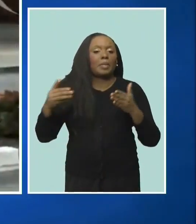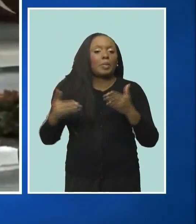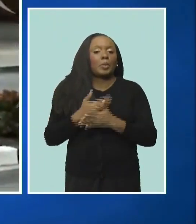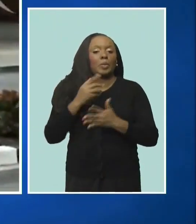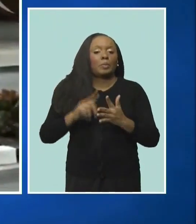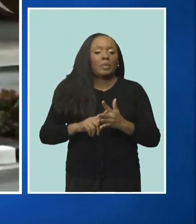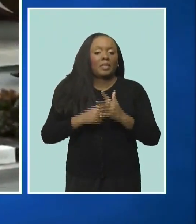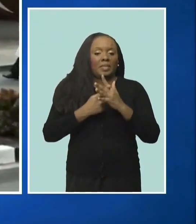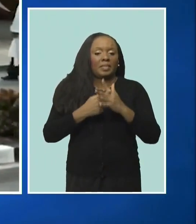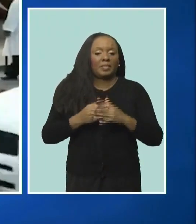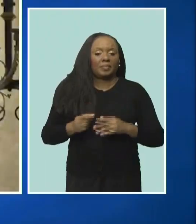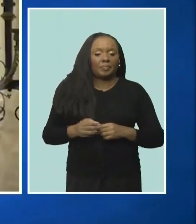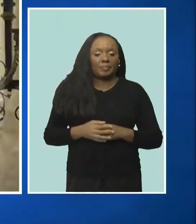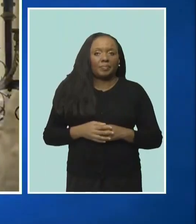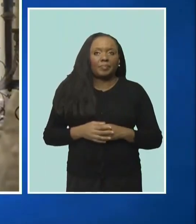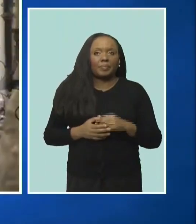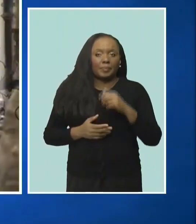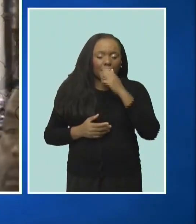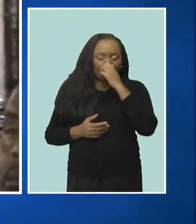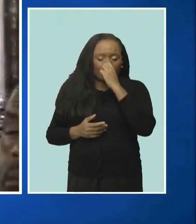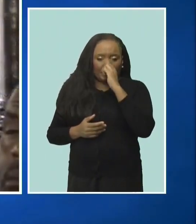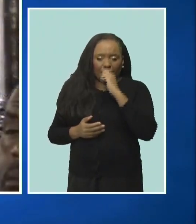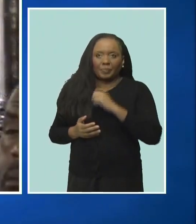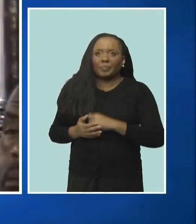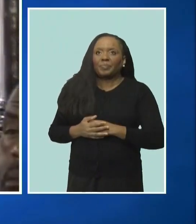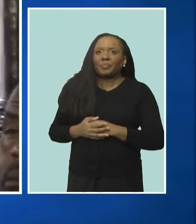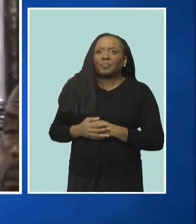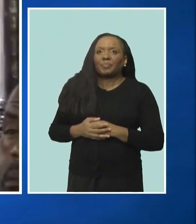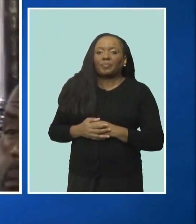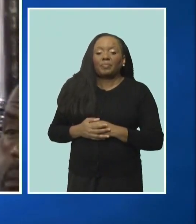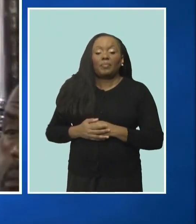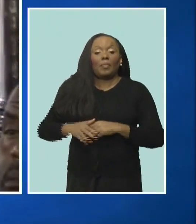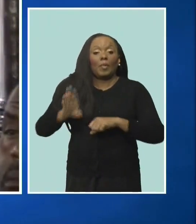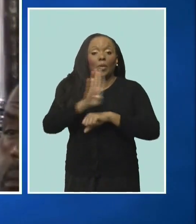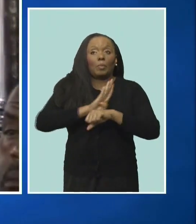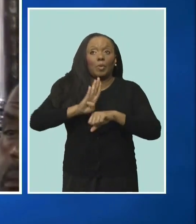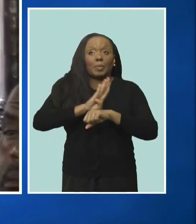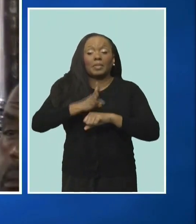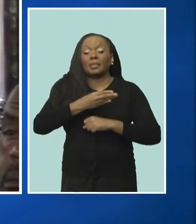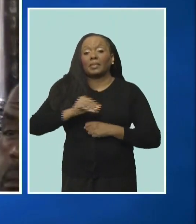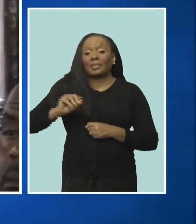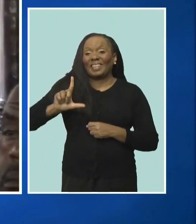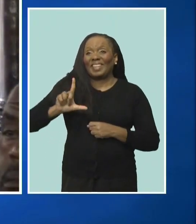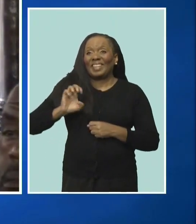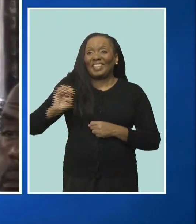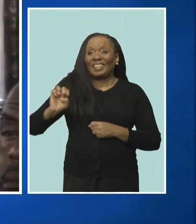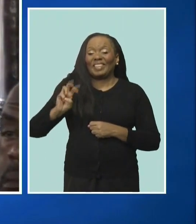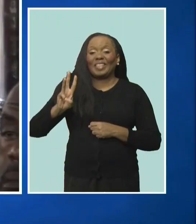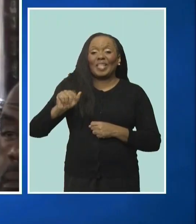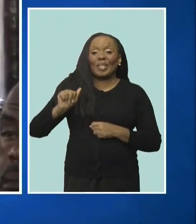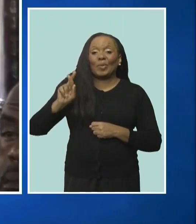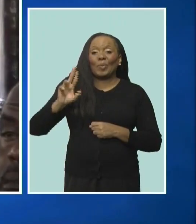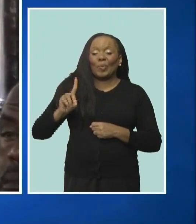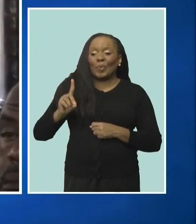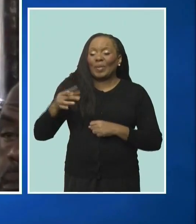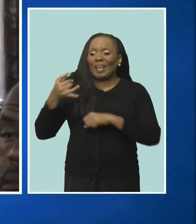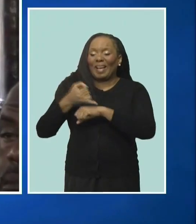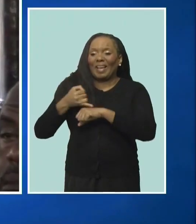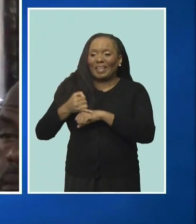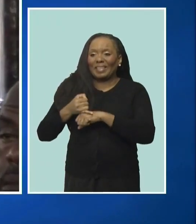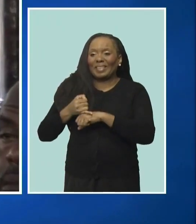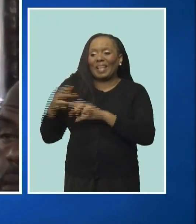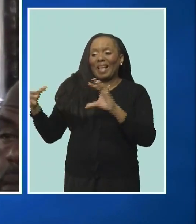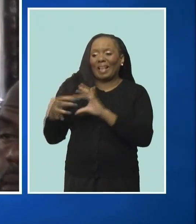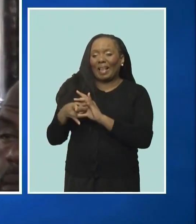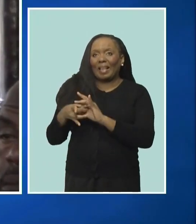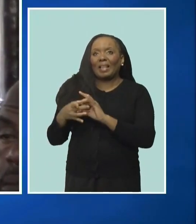In the advent of Barbados and the Leeward Islands becoming a diocese, and the new prelate,